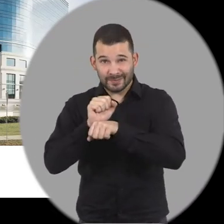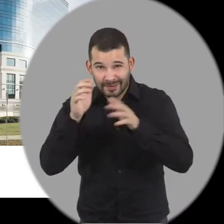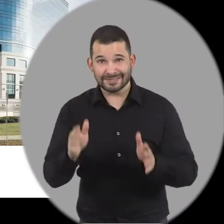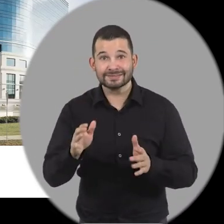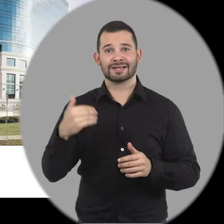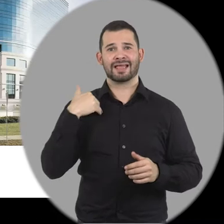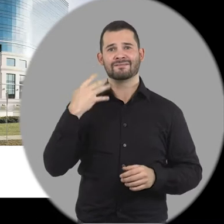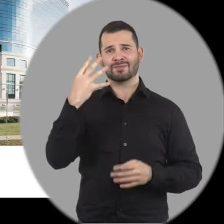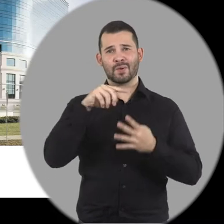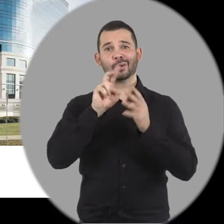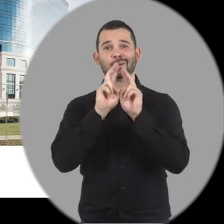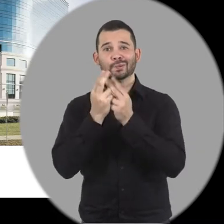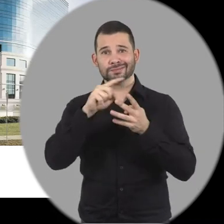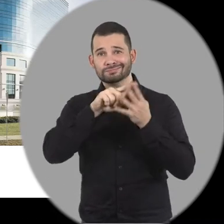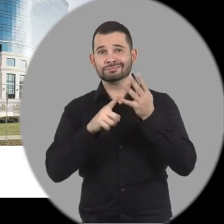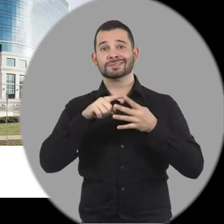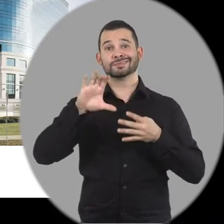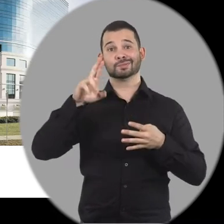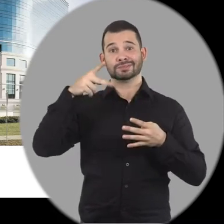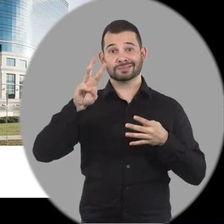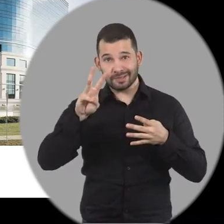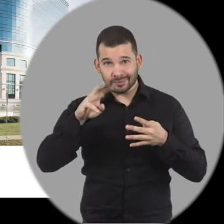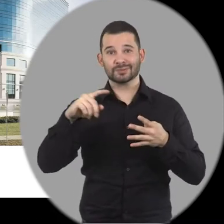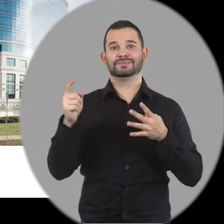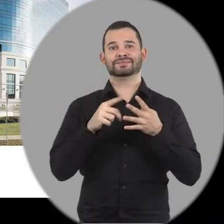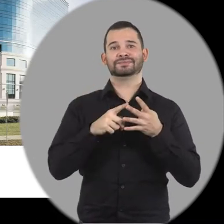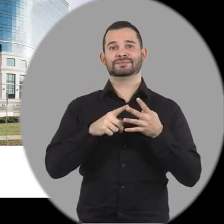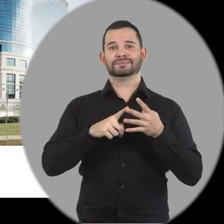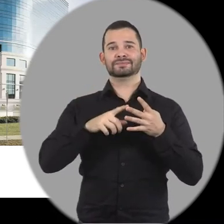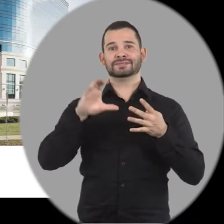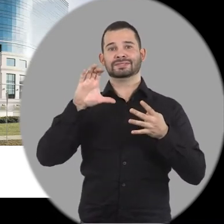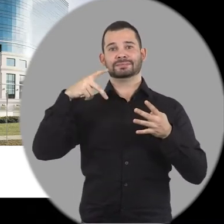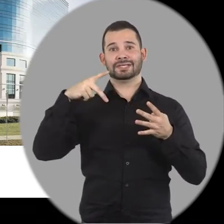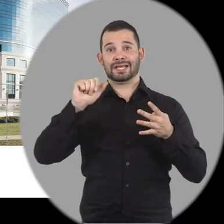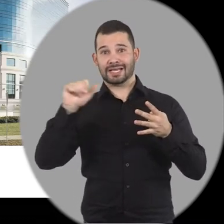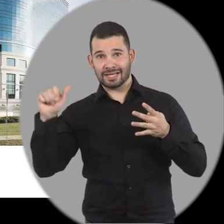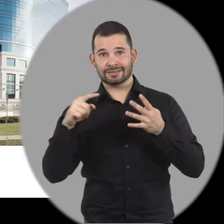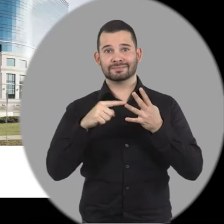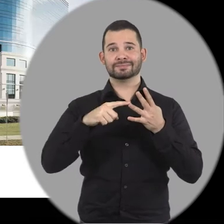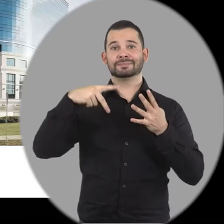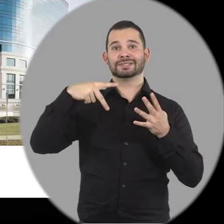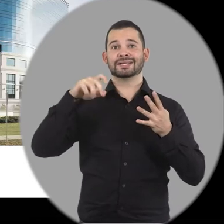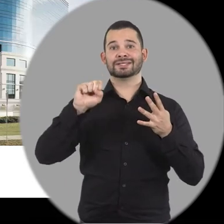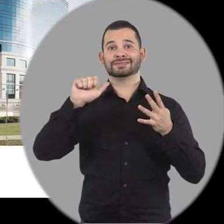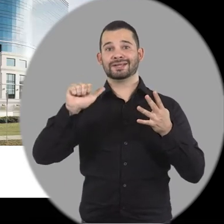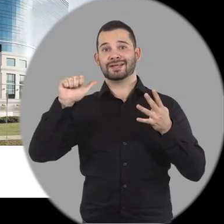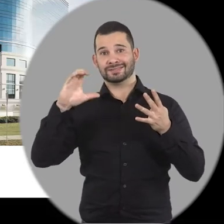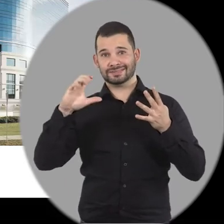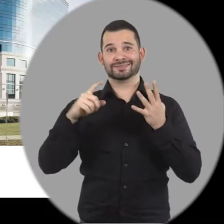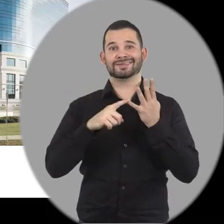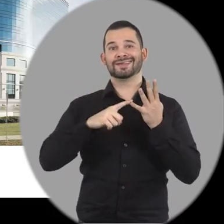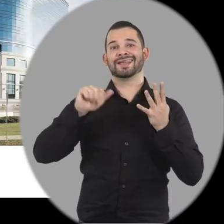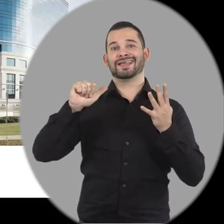Postmasters and Assistants Association, Union of Postal Communications Employees, and the Association of Postal Officials of Canada.